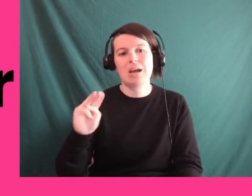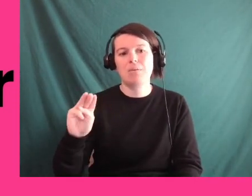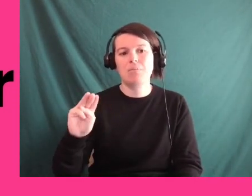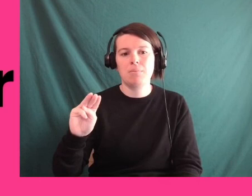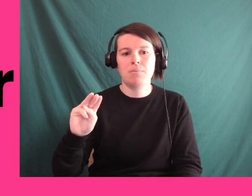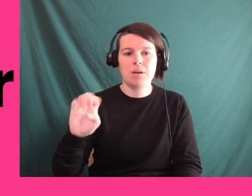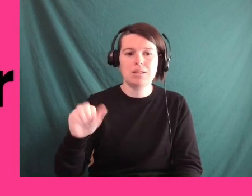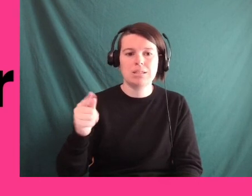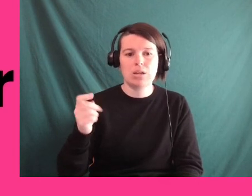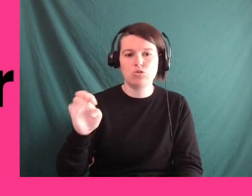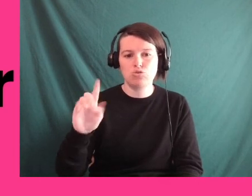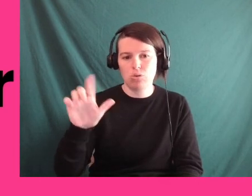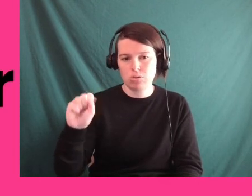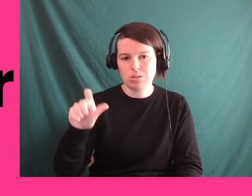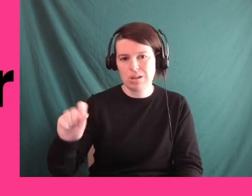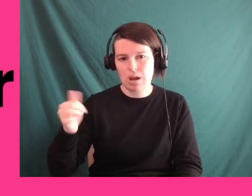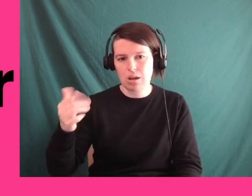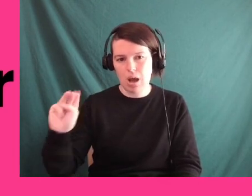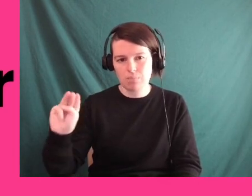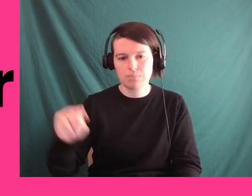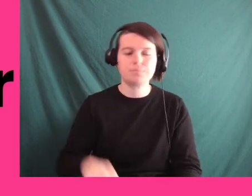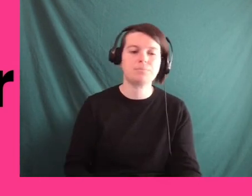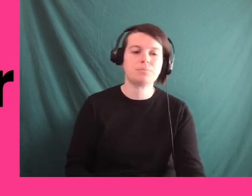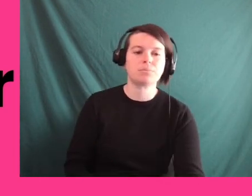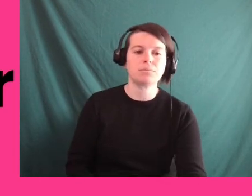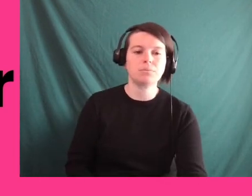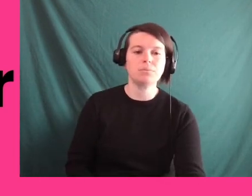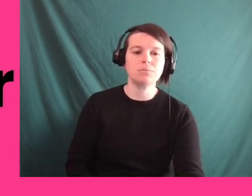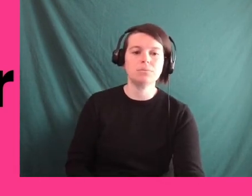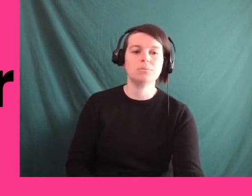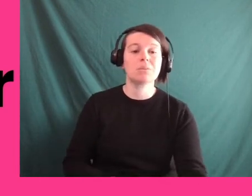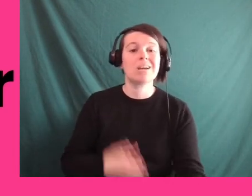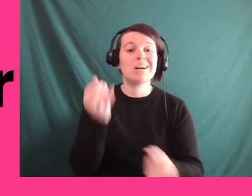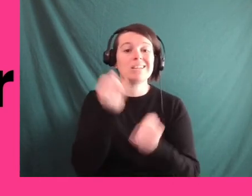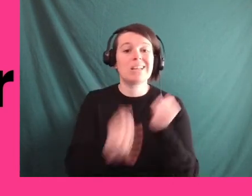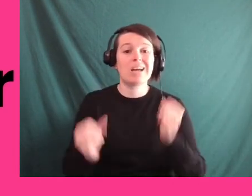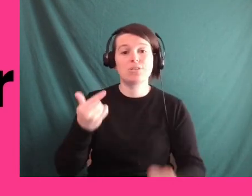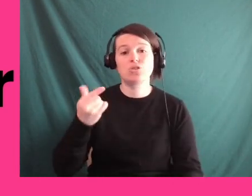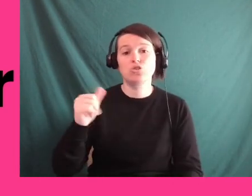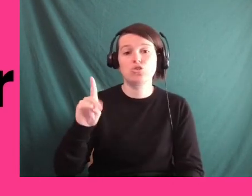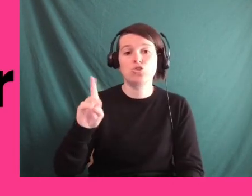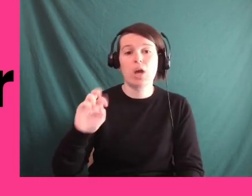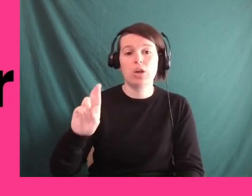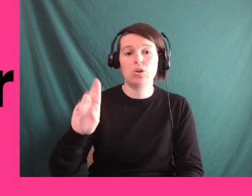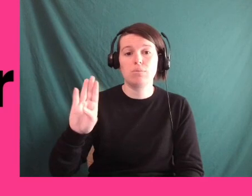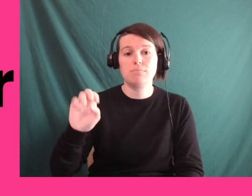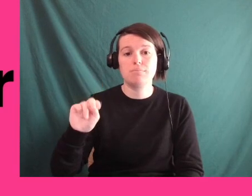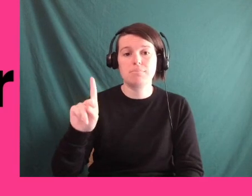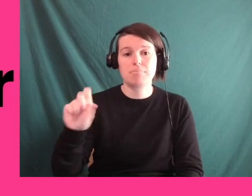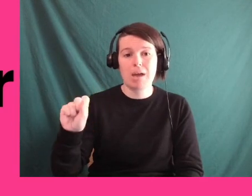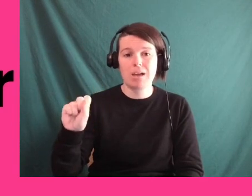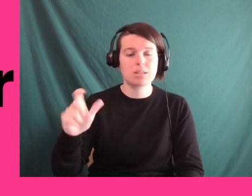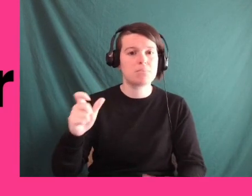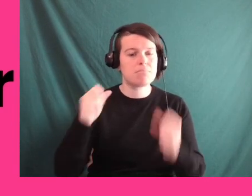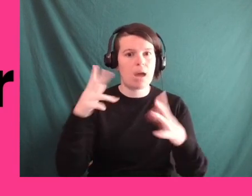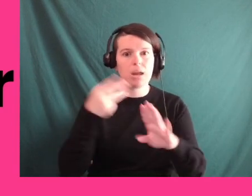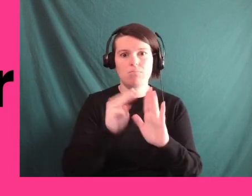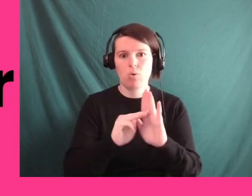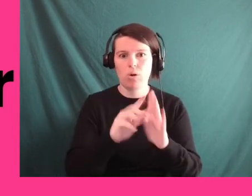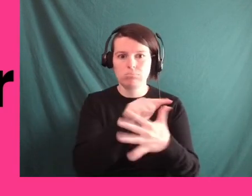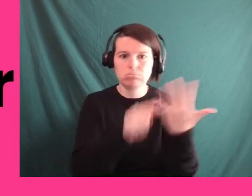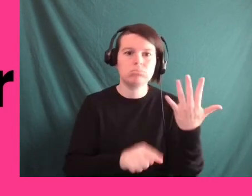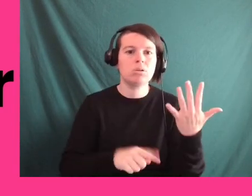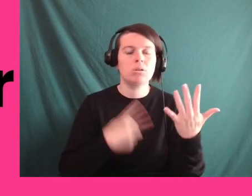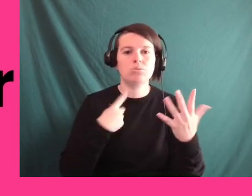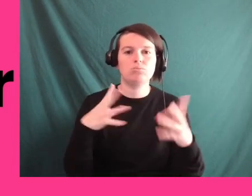ftmessentials.com. And last, we have a program from Gender Bands. Gender Bands has a number of programs to help the